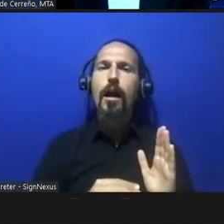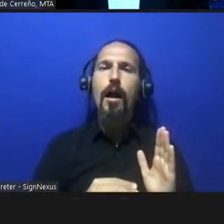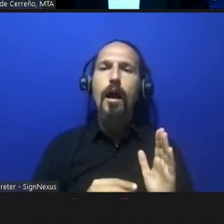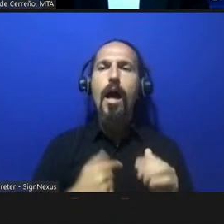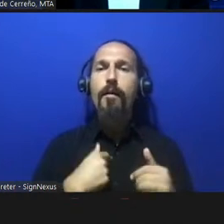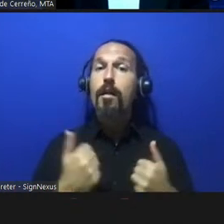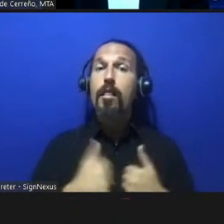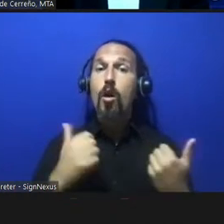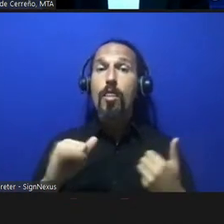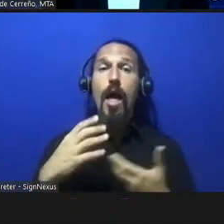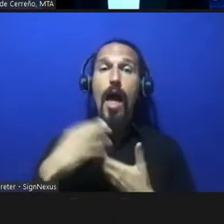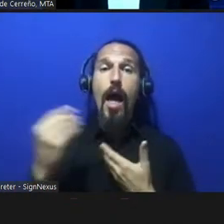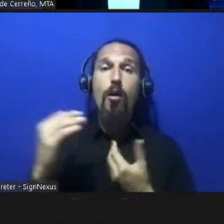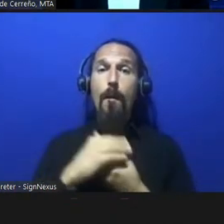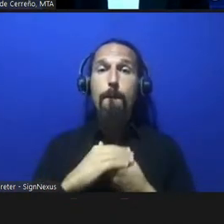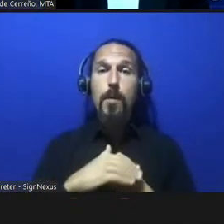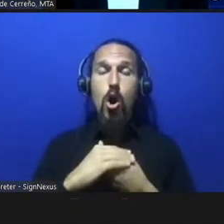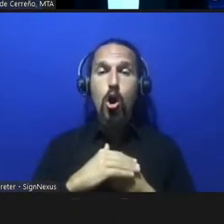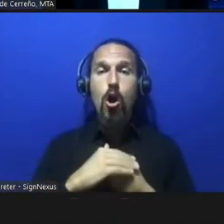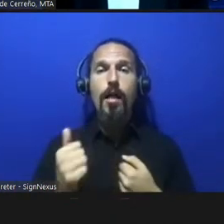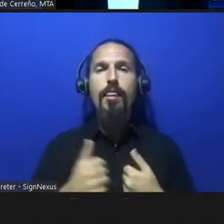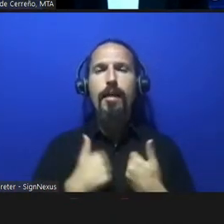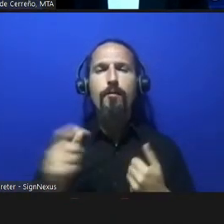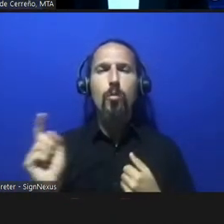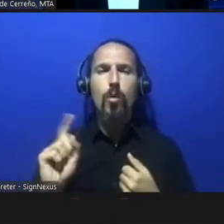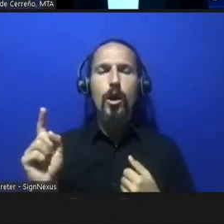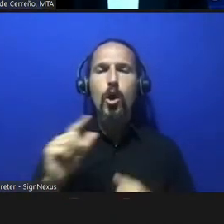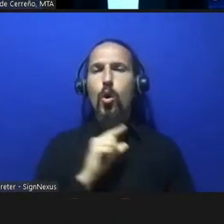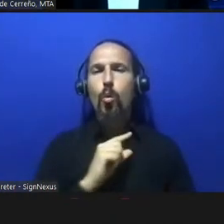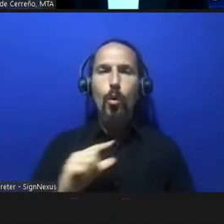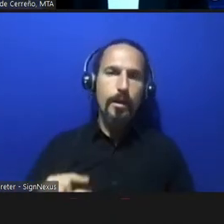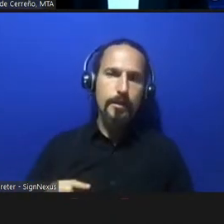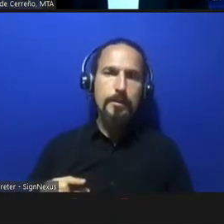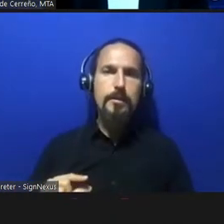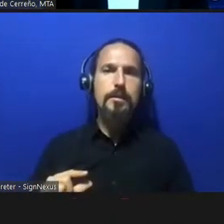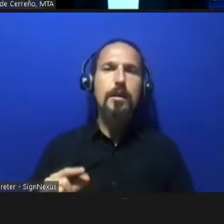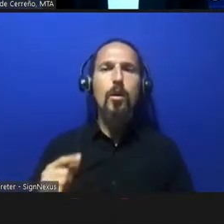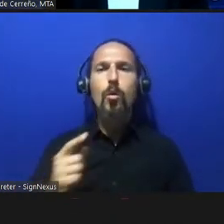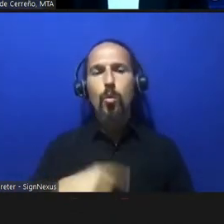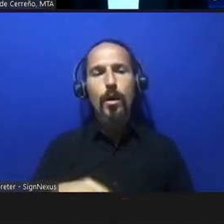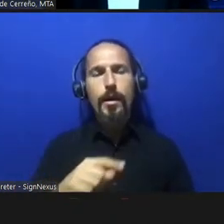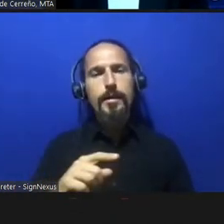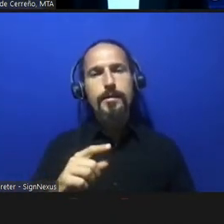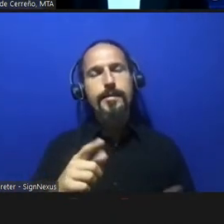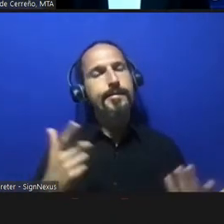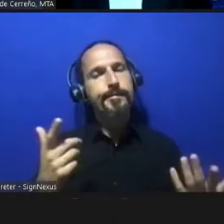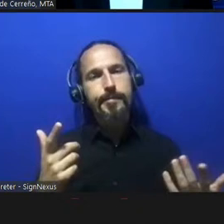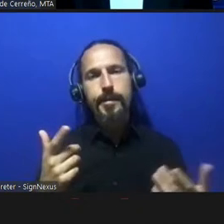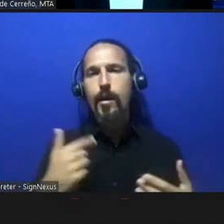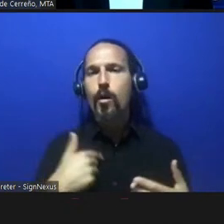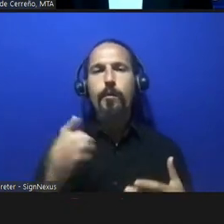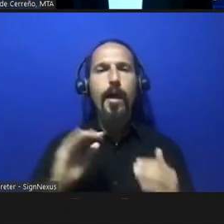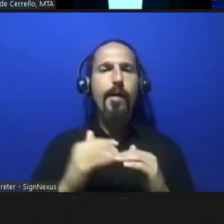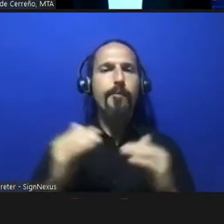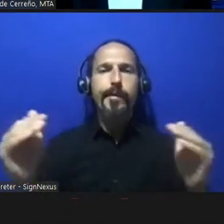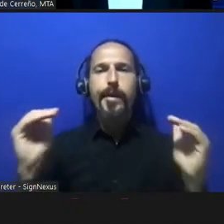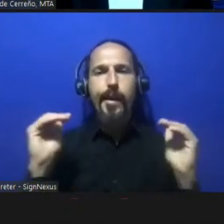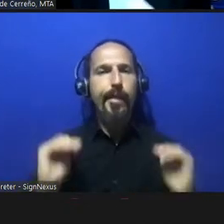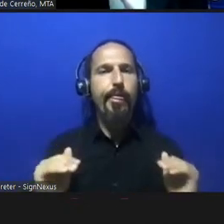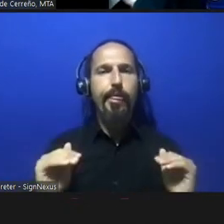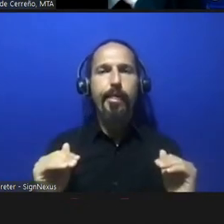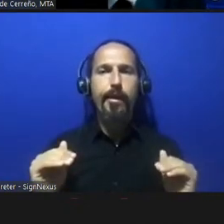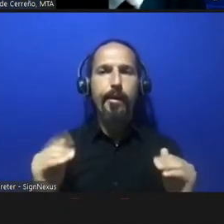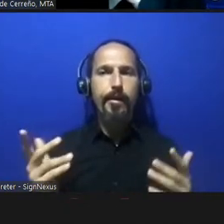i live in the outer boroughs i live in um queens and we're consistently being treated as second-class citizens everything